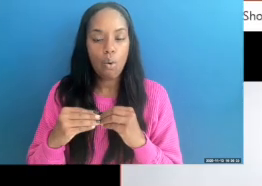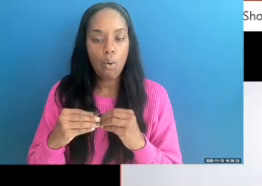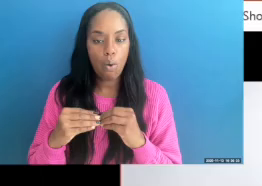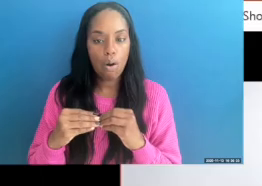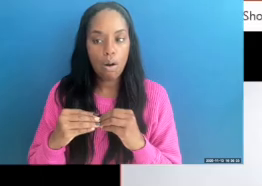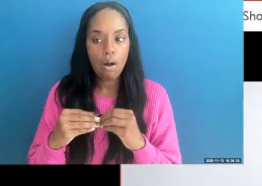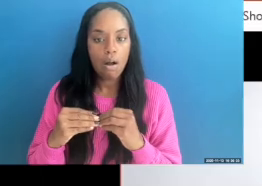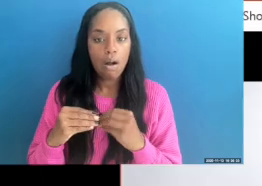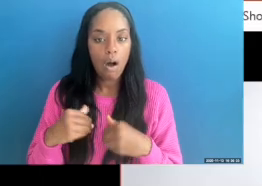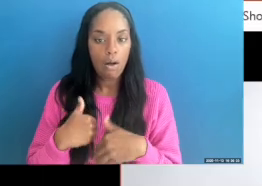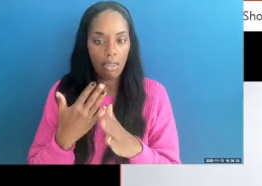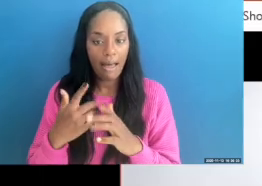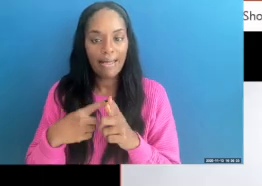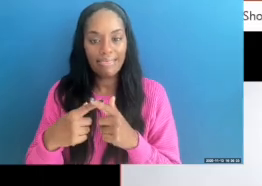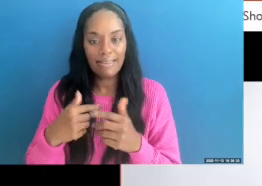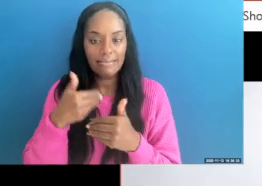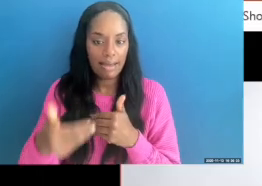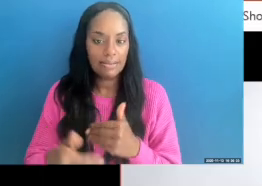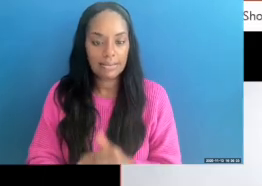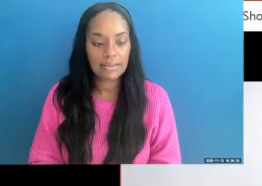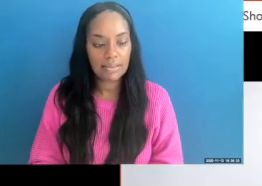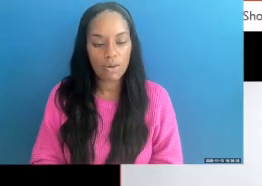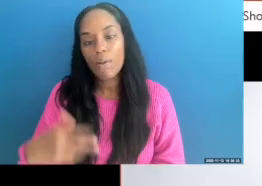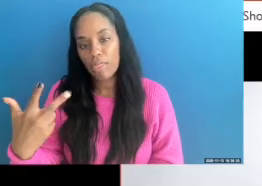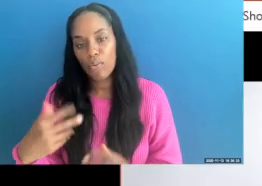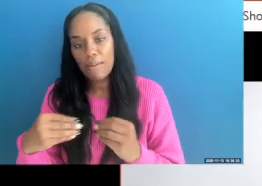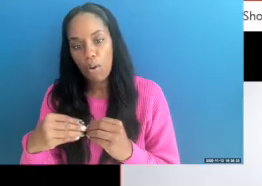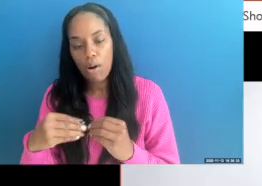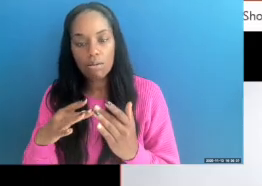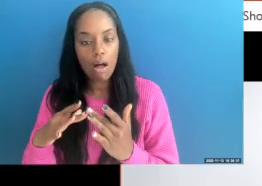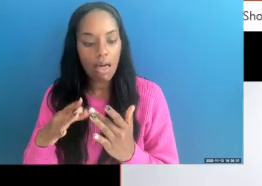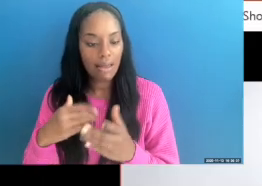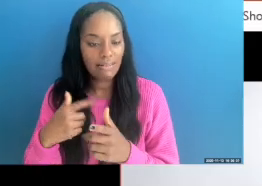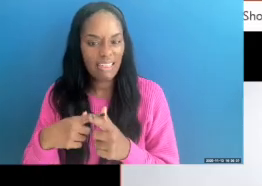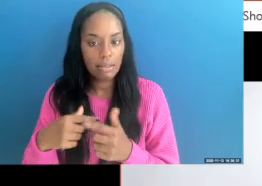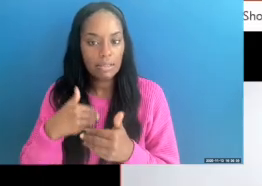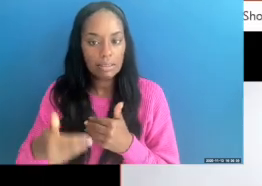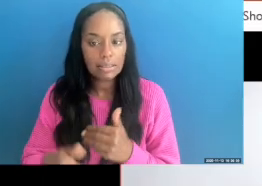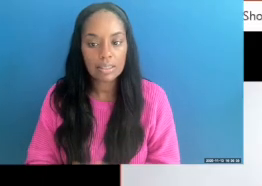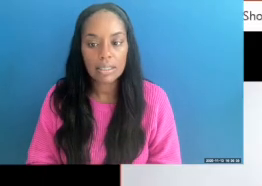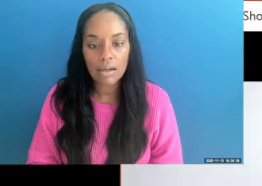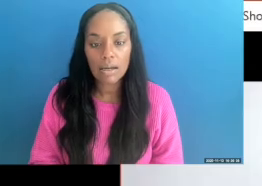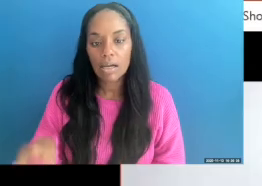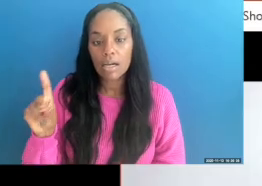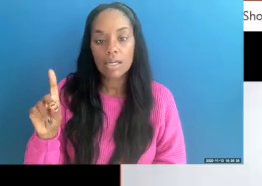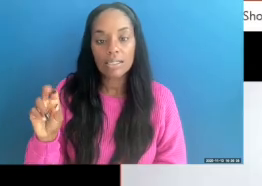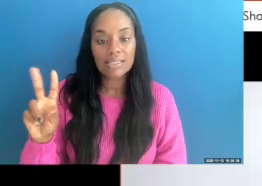two more online, and then we'll probably move to the next question in the interest of time. Three more online.